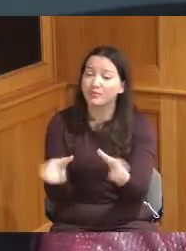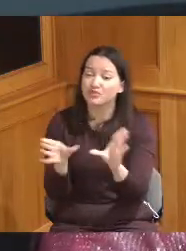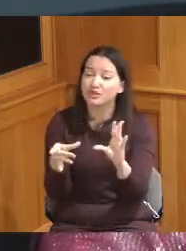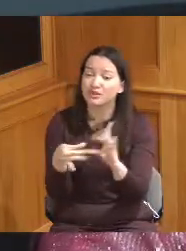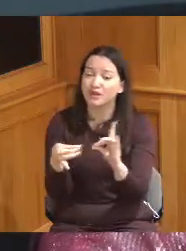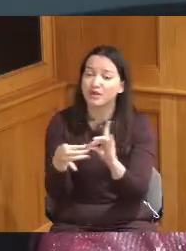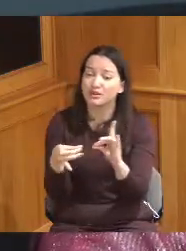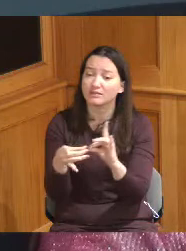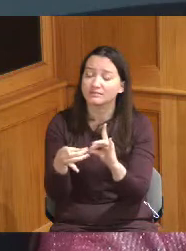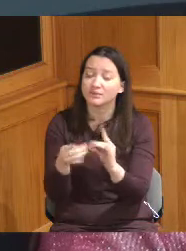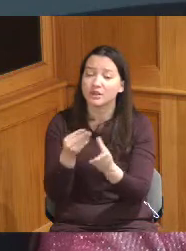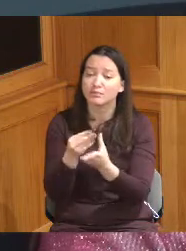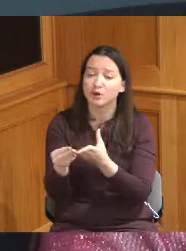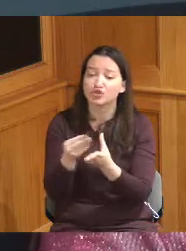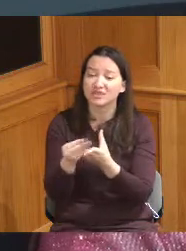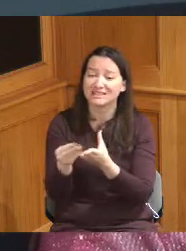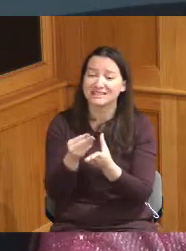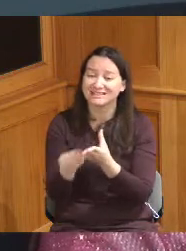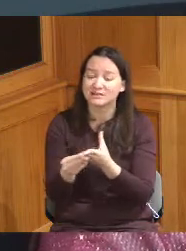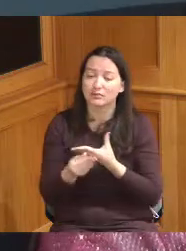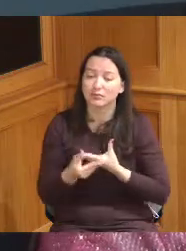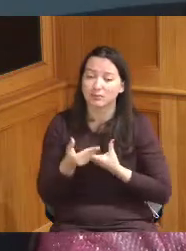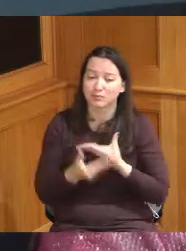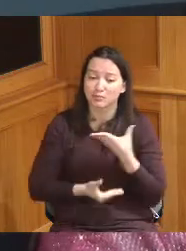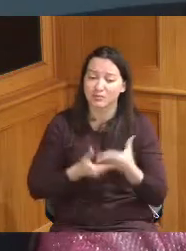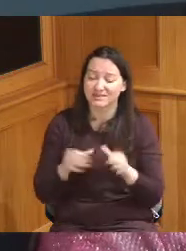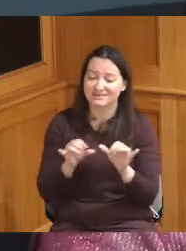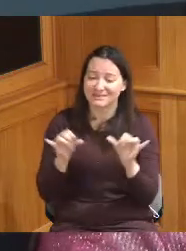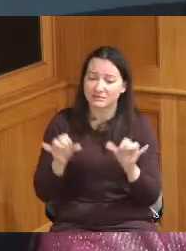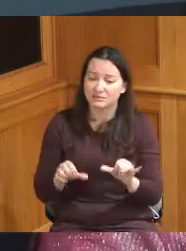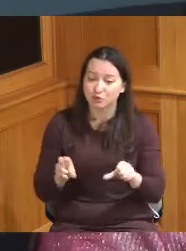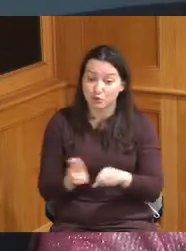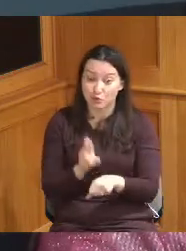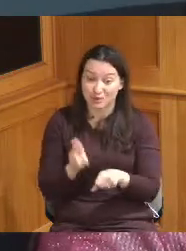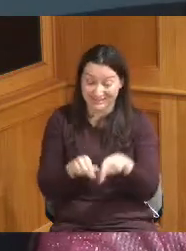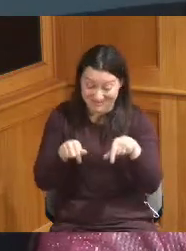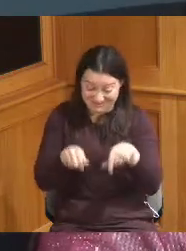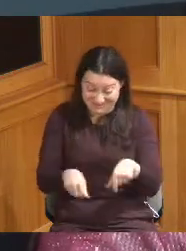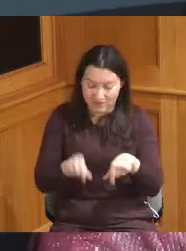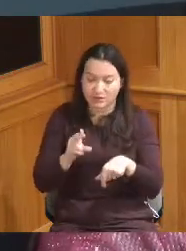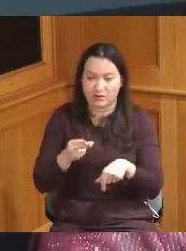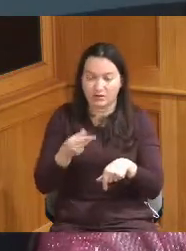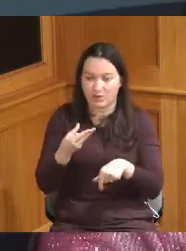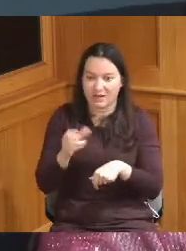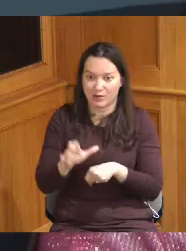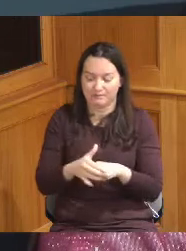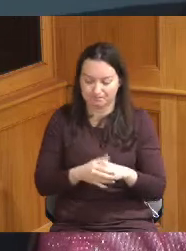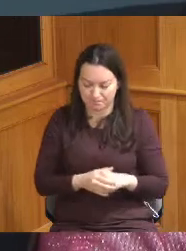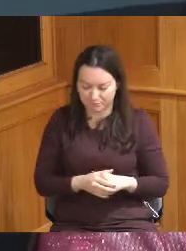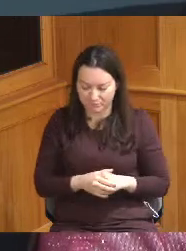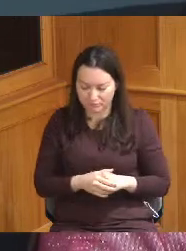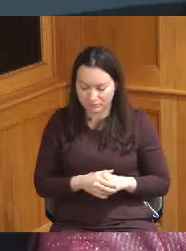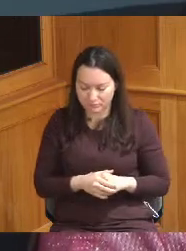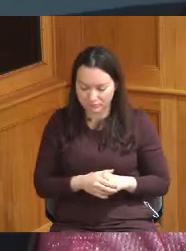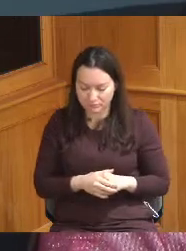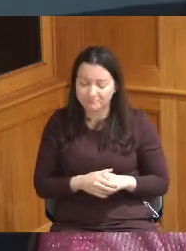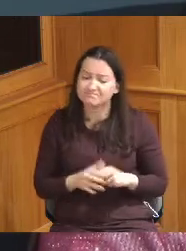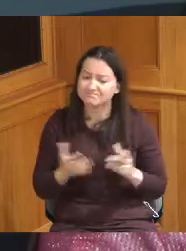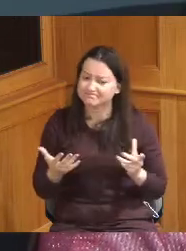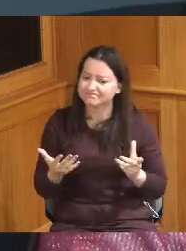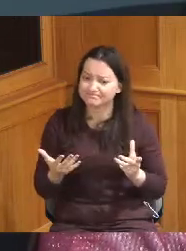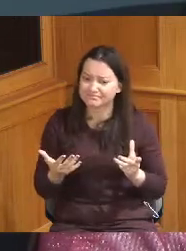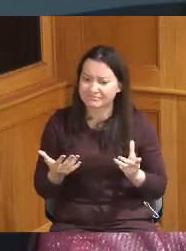comment about our purchasing and processing system that we use here in the county. And things are